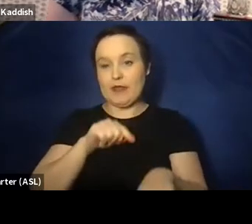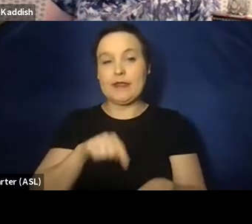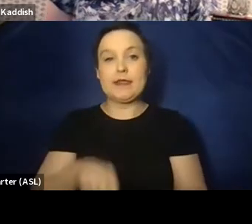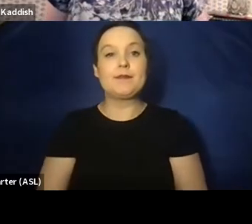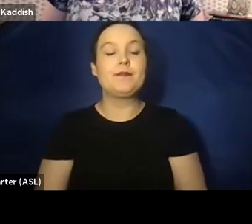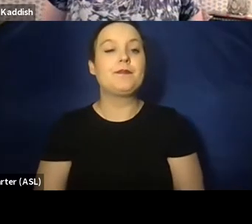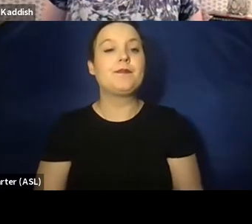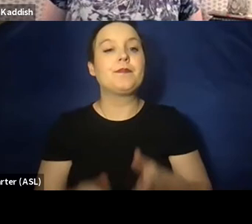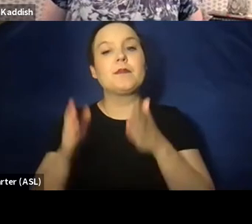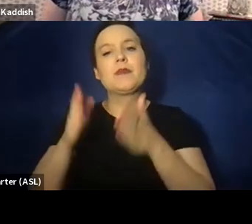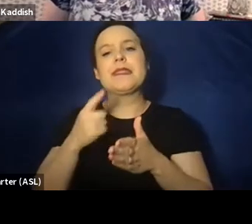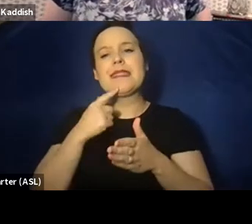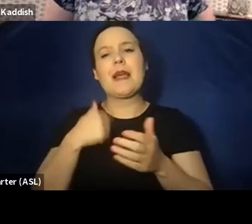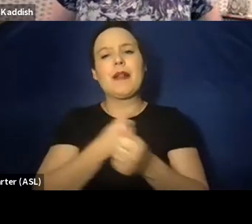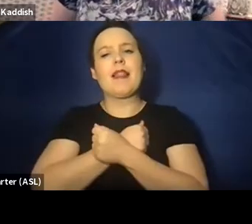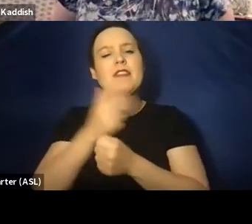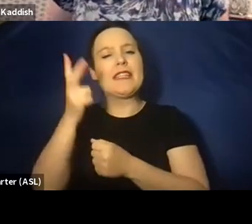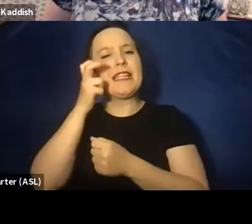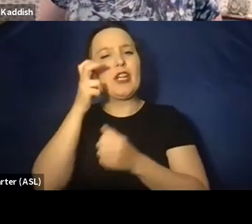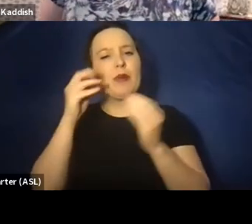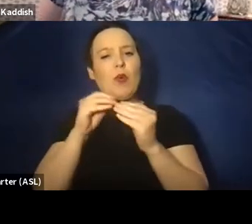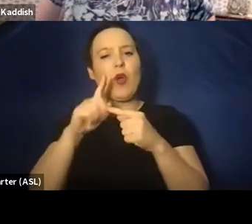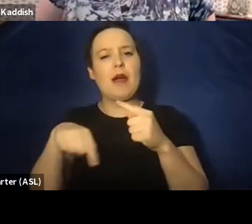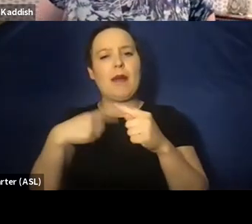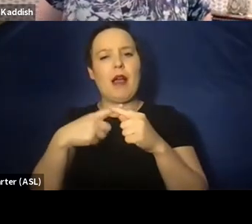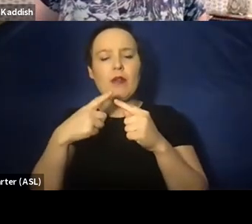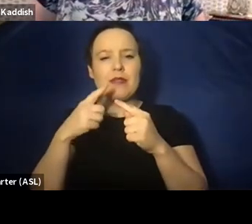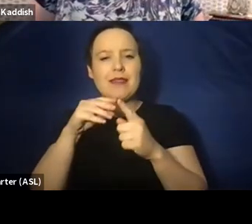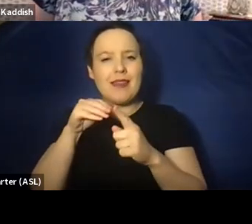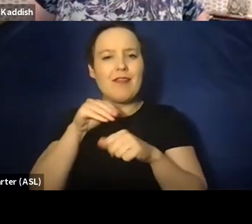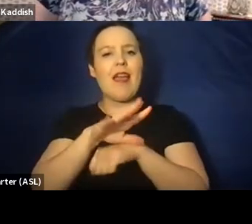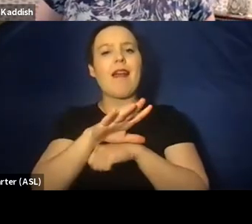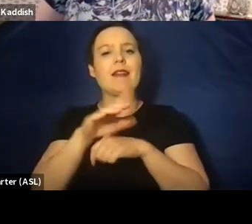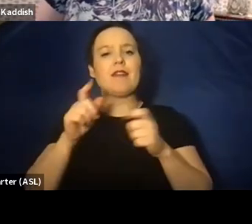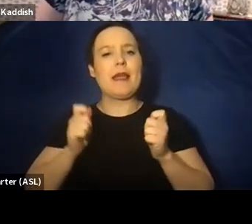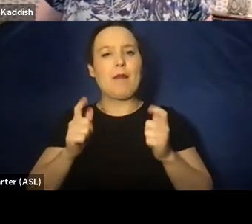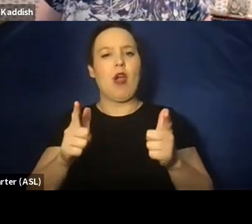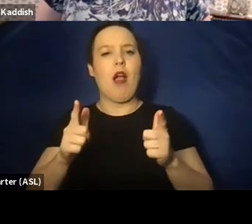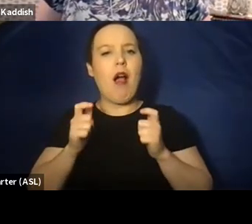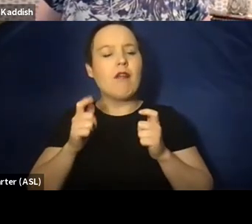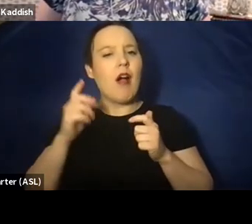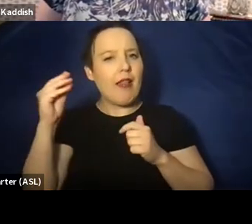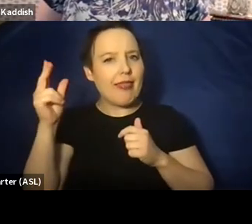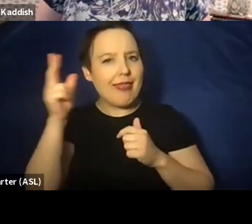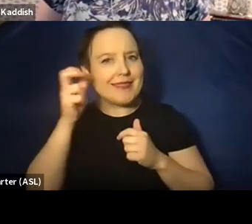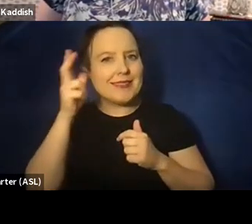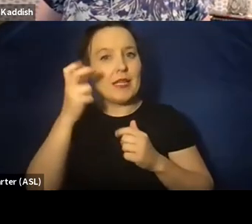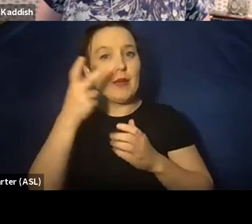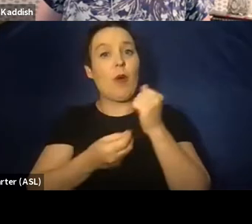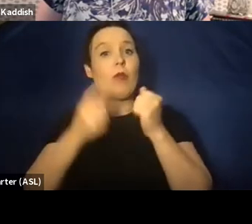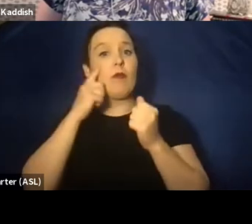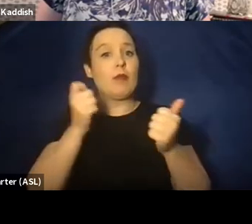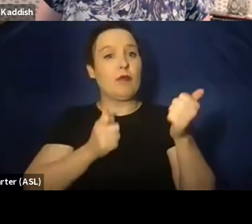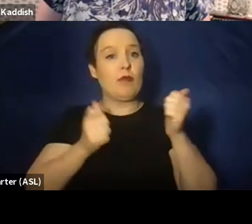Someone asked, I would love to hear more about the effect of improvisation on listening, both for artists working together and for the experience of the audience, both